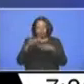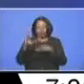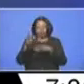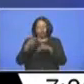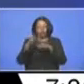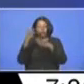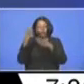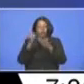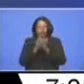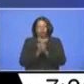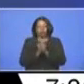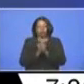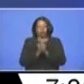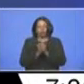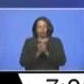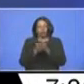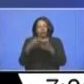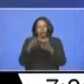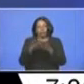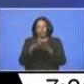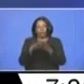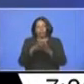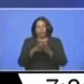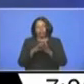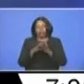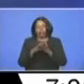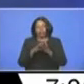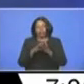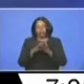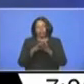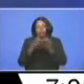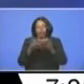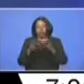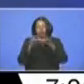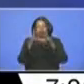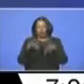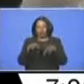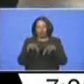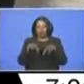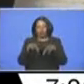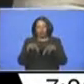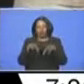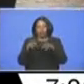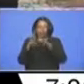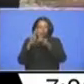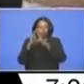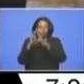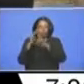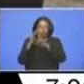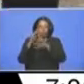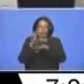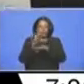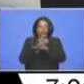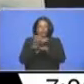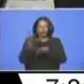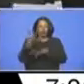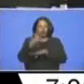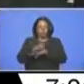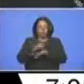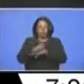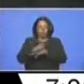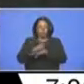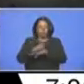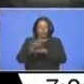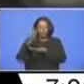Well, despite the conditions, as a key representative of the United Nations on the ground in Abaco today, UN Secretary General